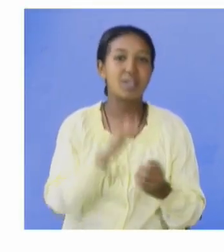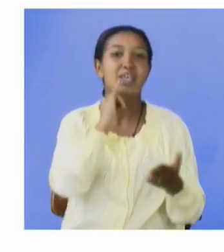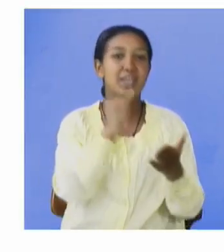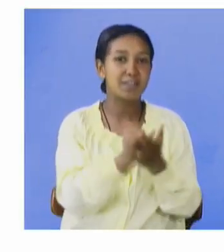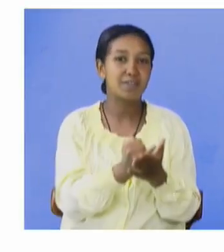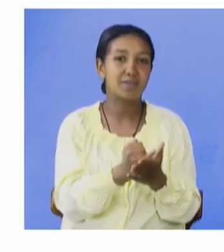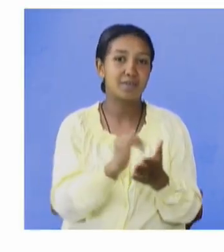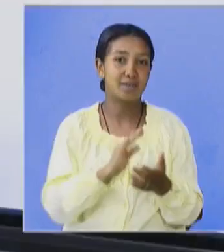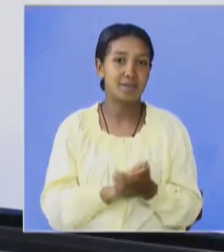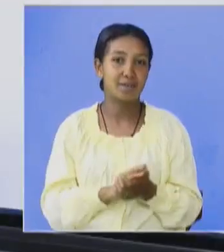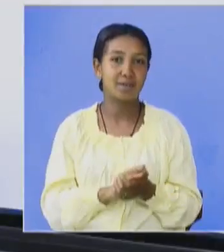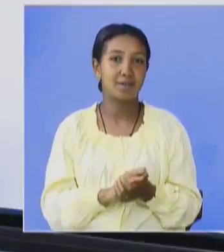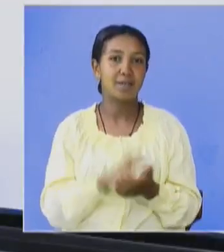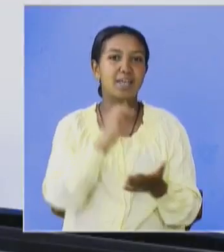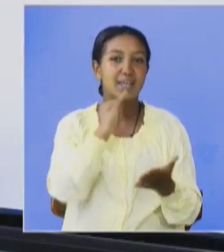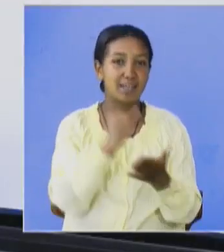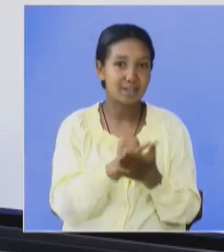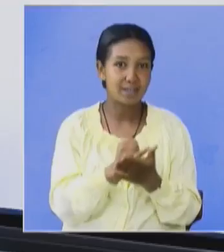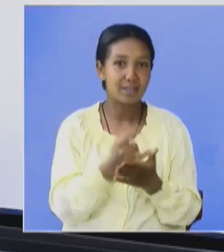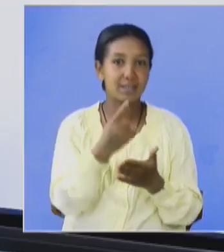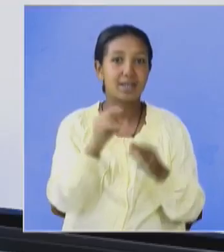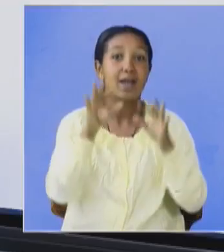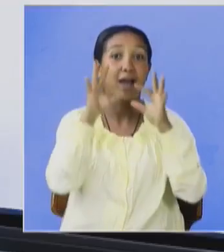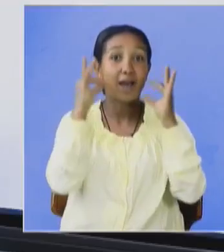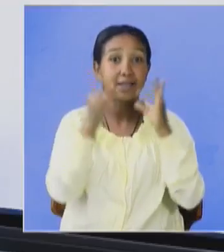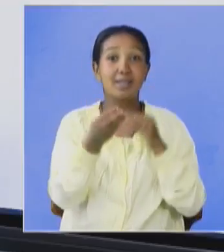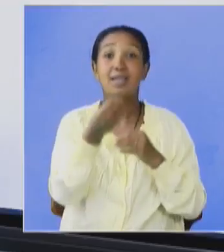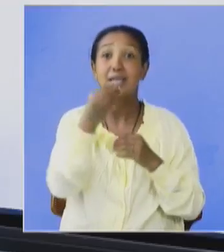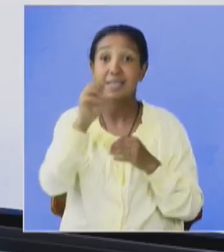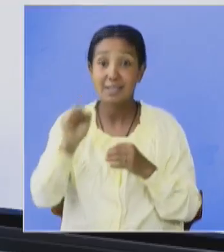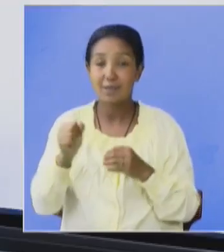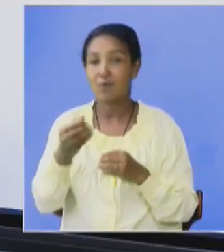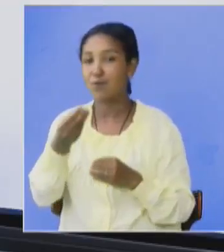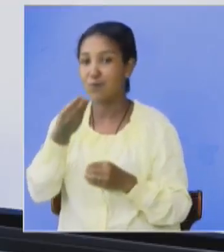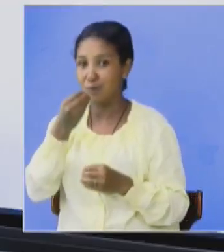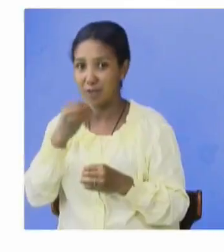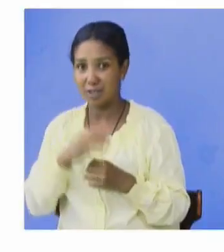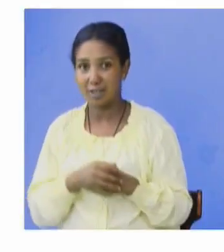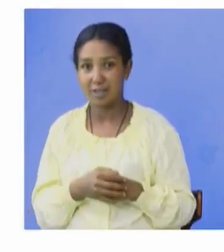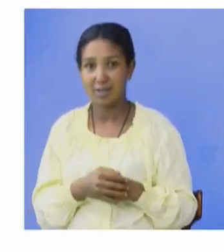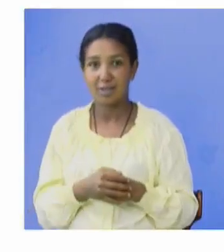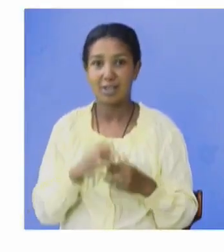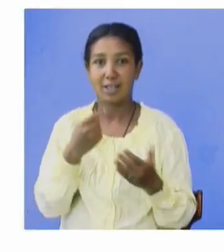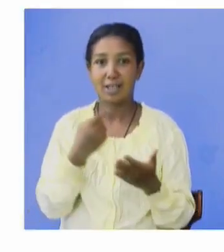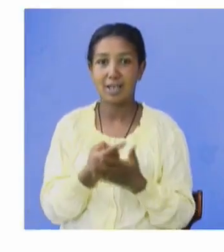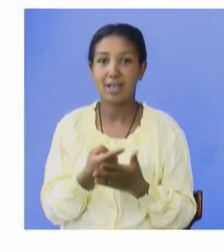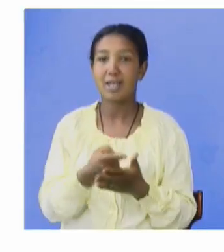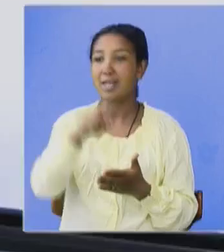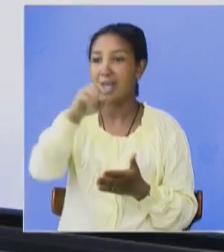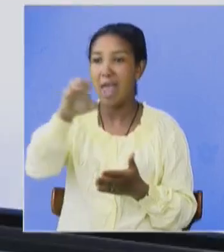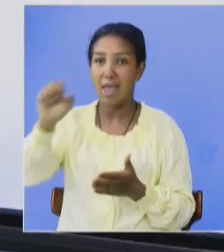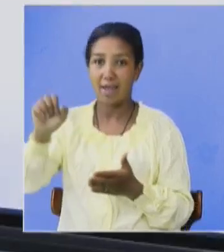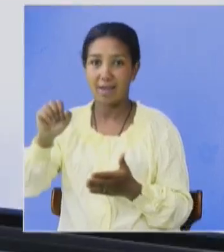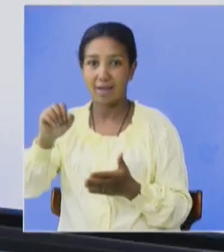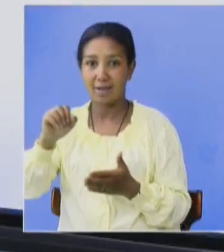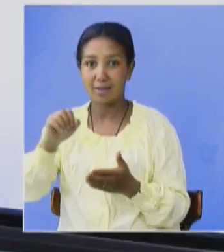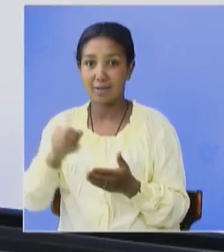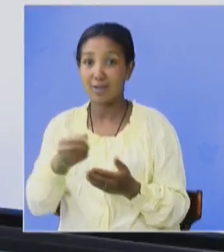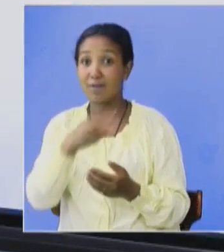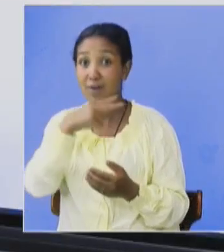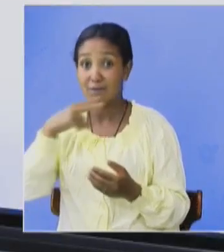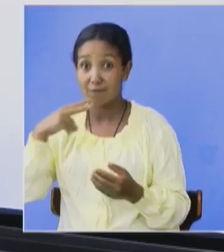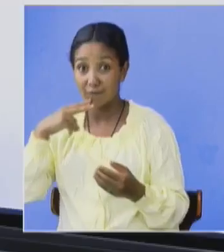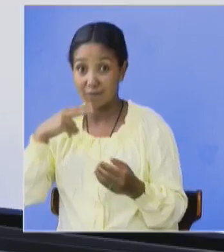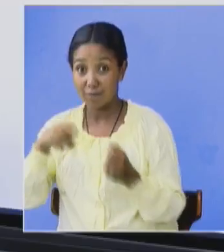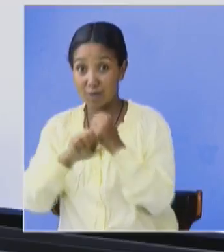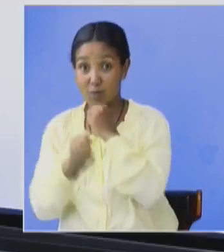eat. Eat. So the cat eats a food. So here is it's at the end of the verb, the